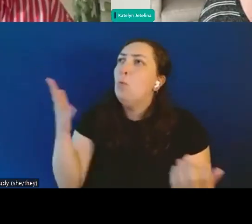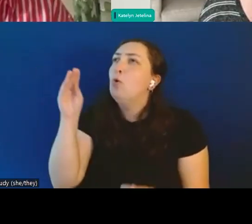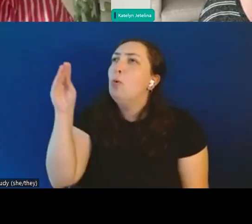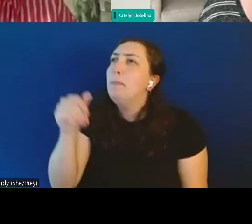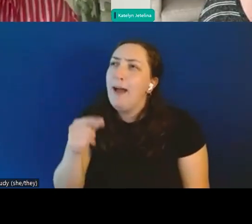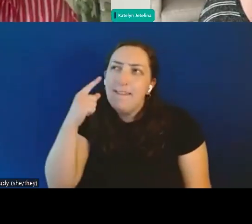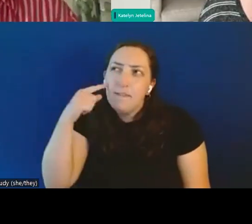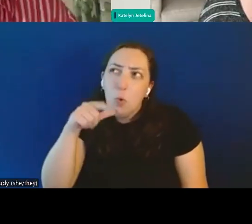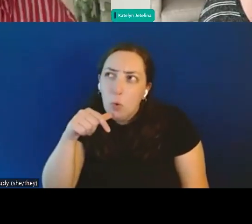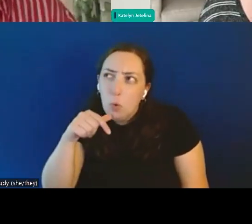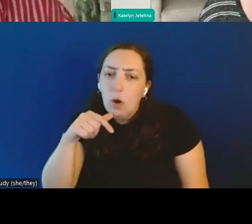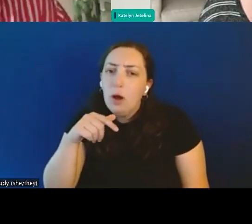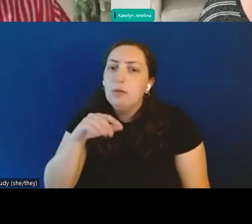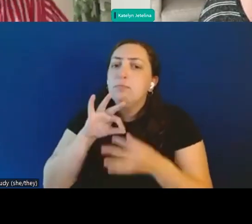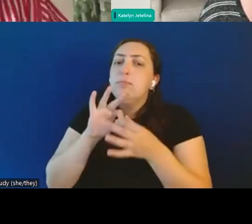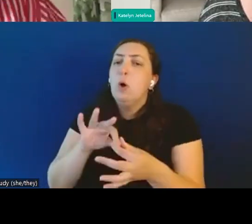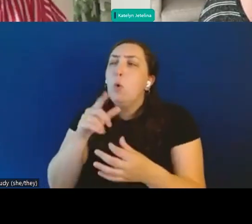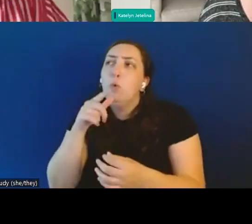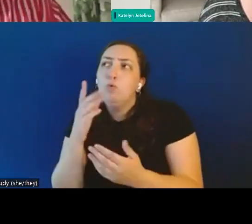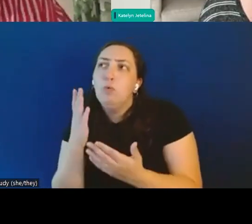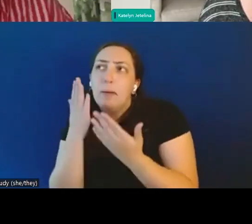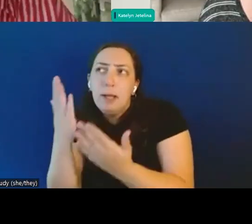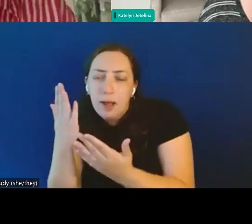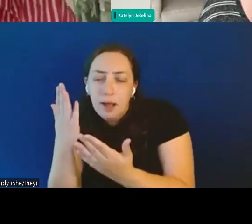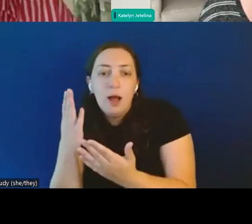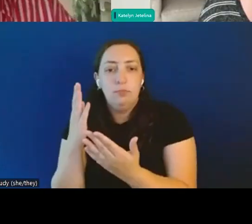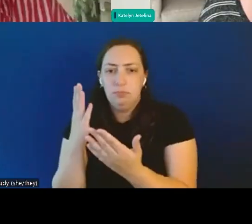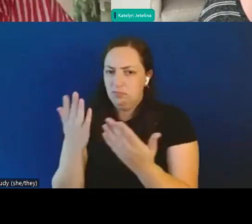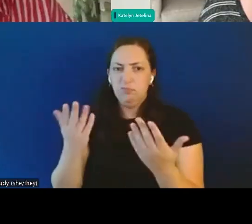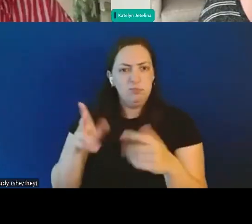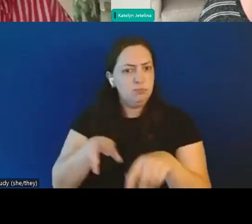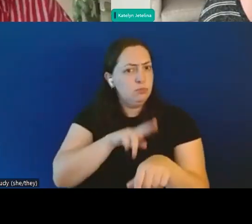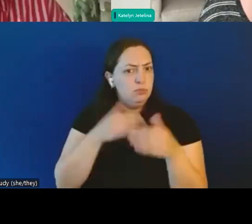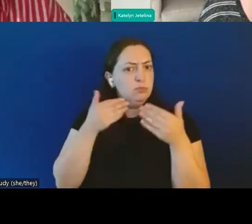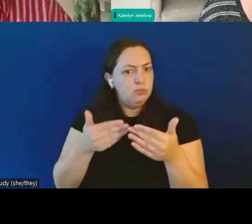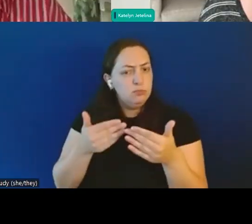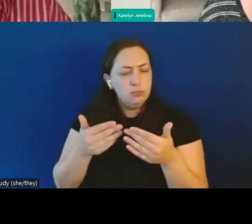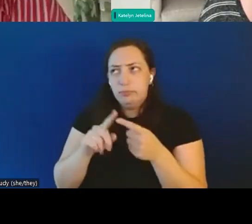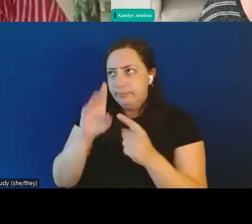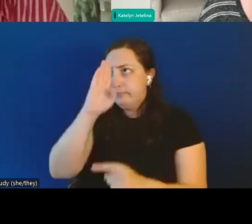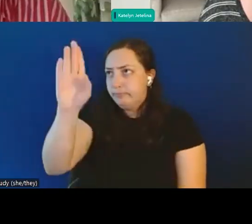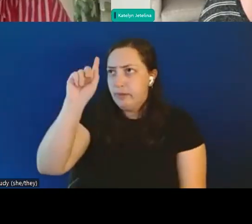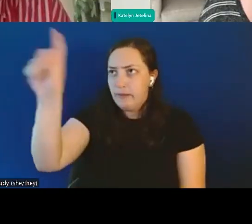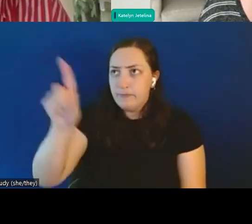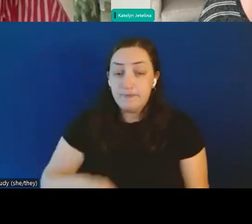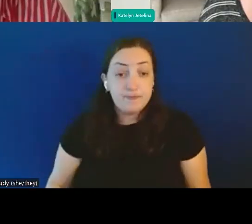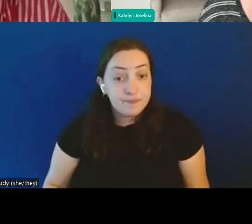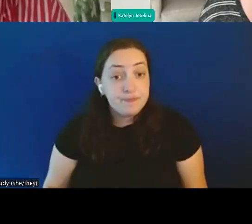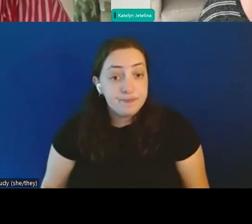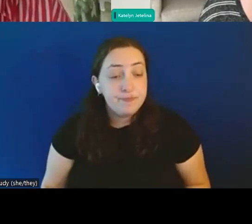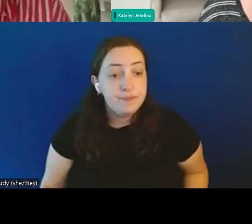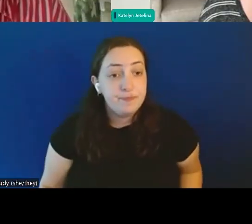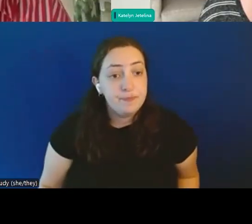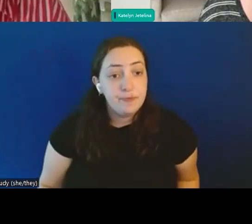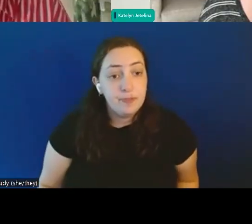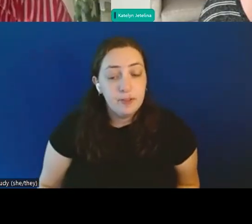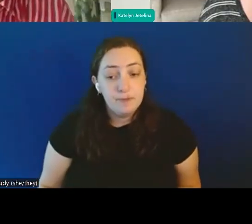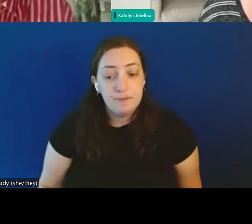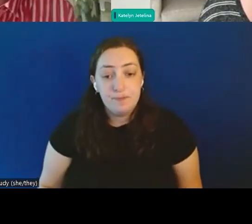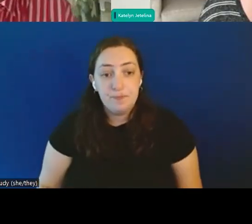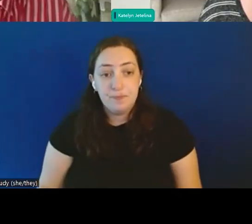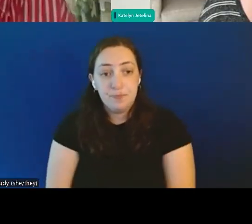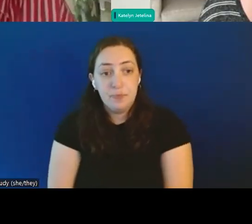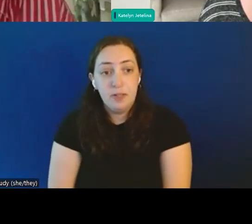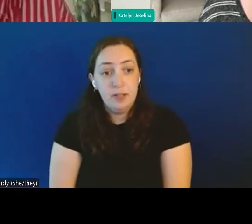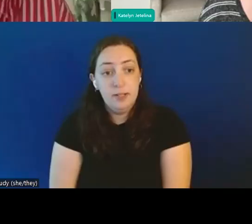and based on whose recommendations, is absolutely an action that we can all take for our own coverage.